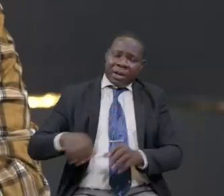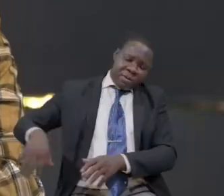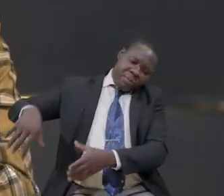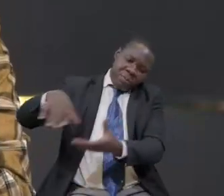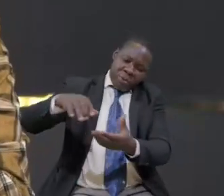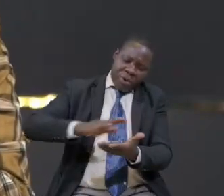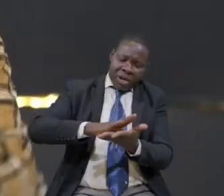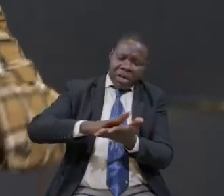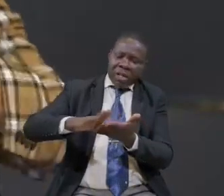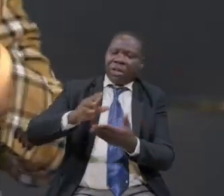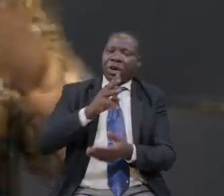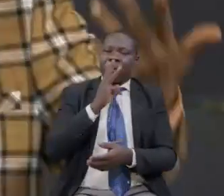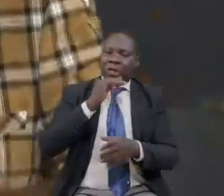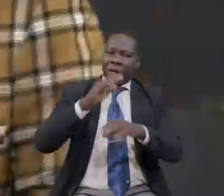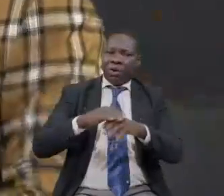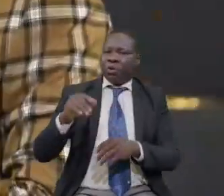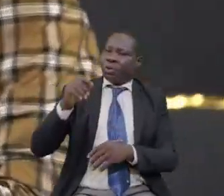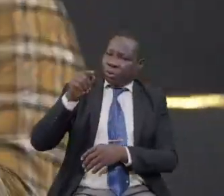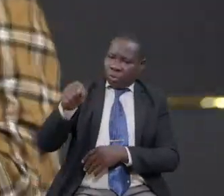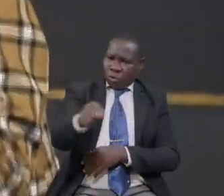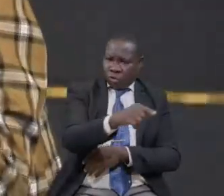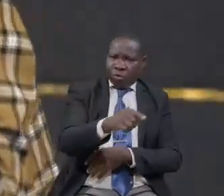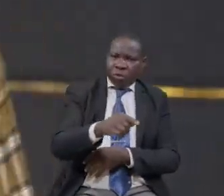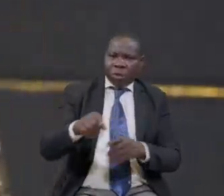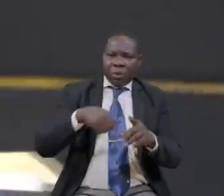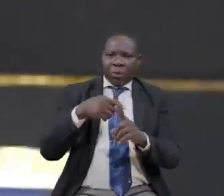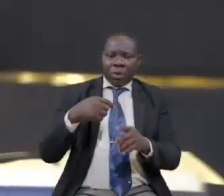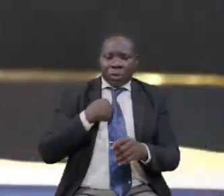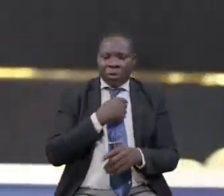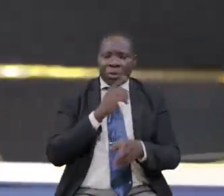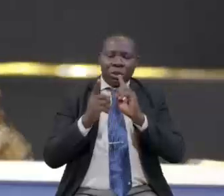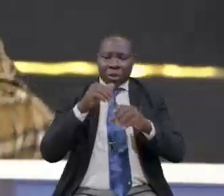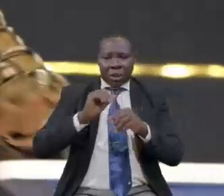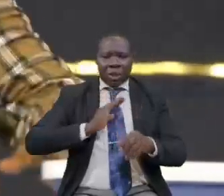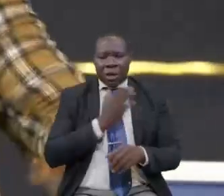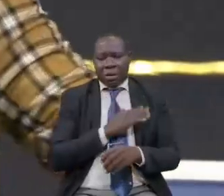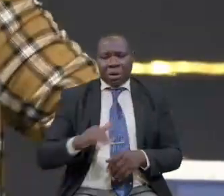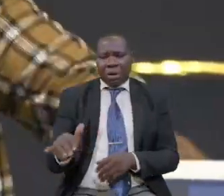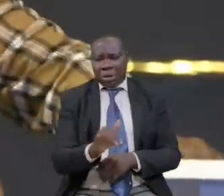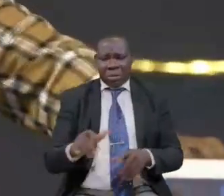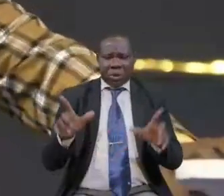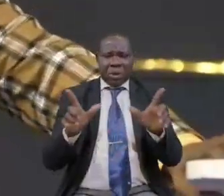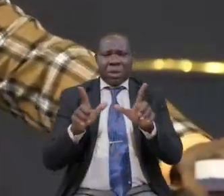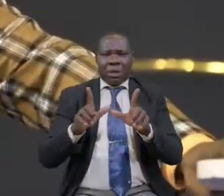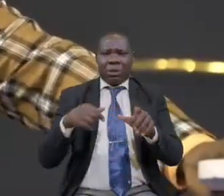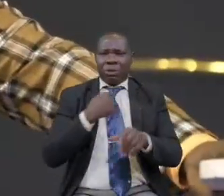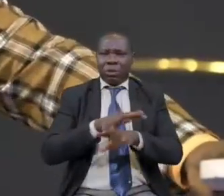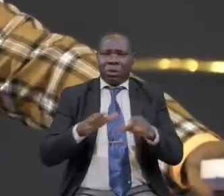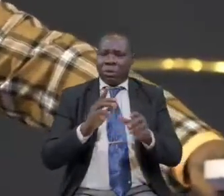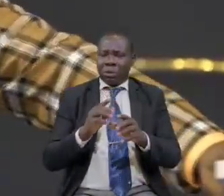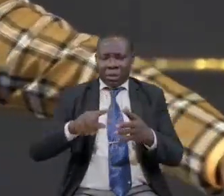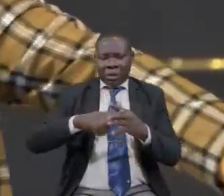upon you. Now, when we talk in our normal language, and we don't start a conversation